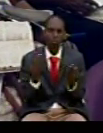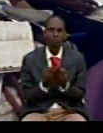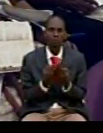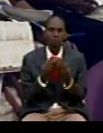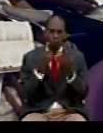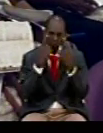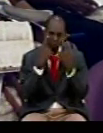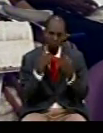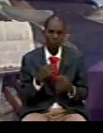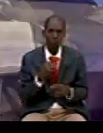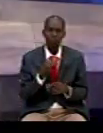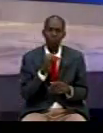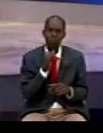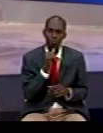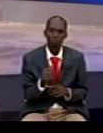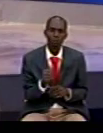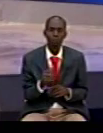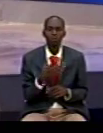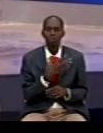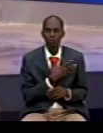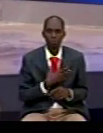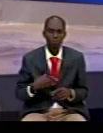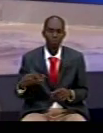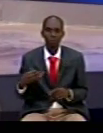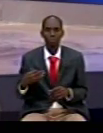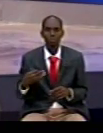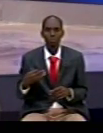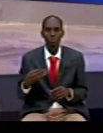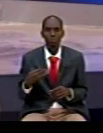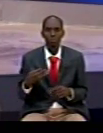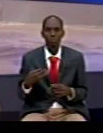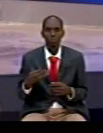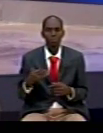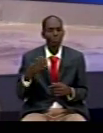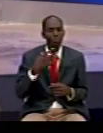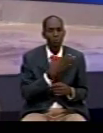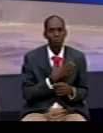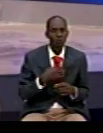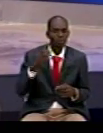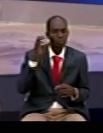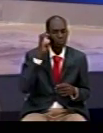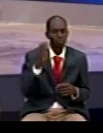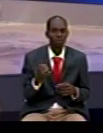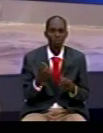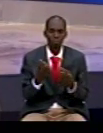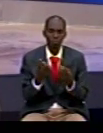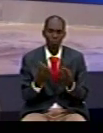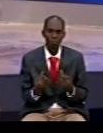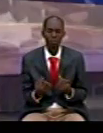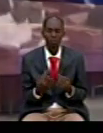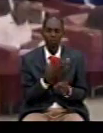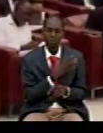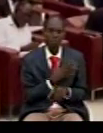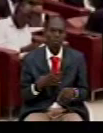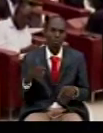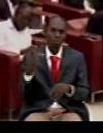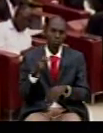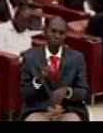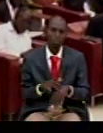weep not. And he came, and he came, and did